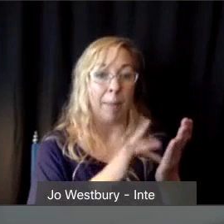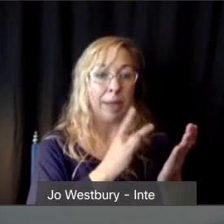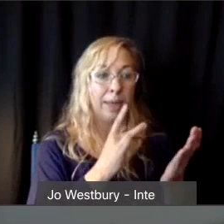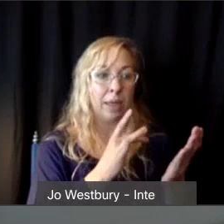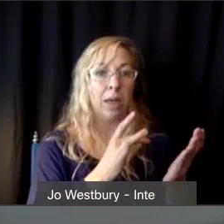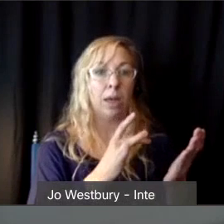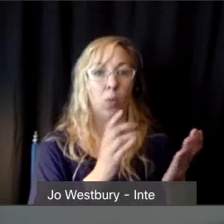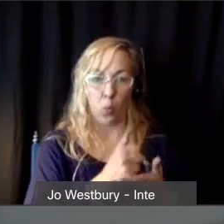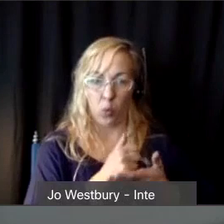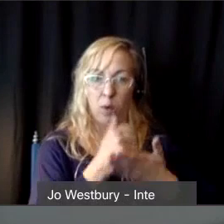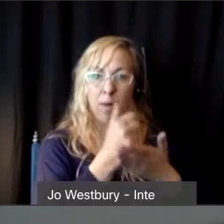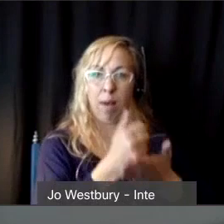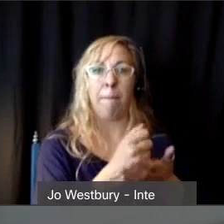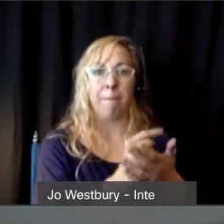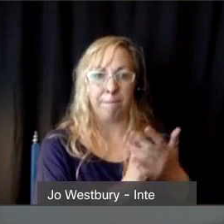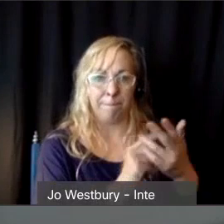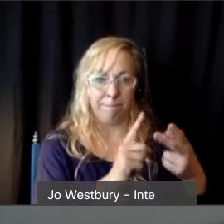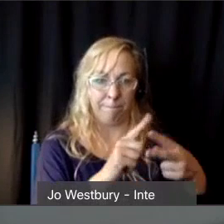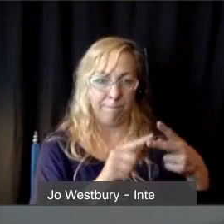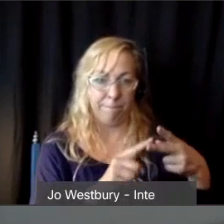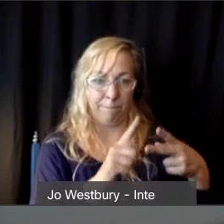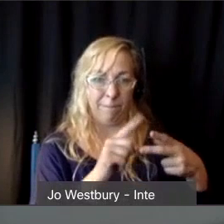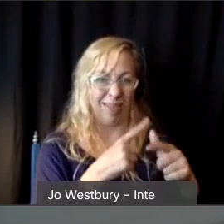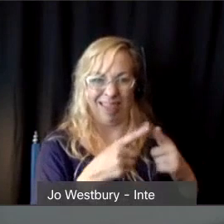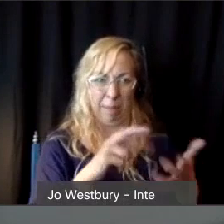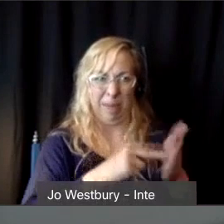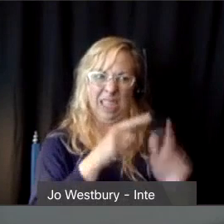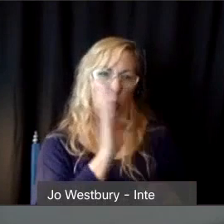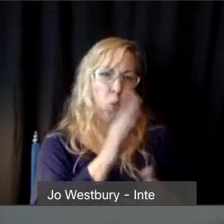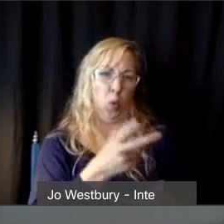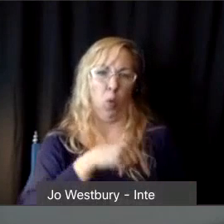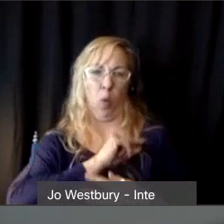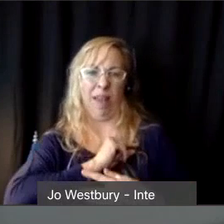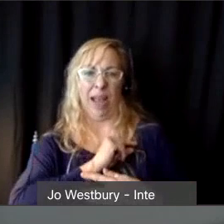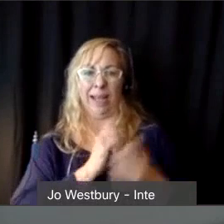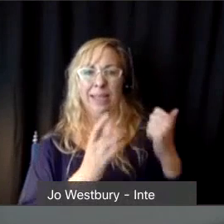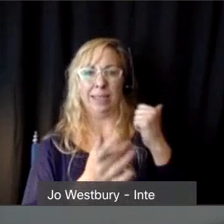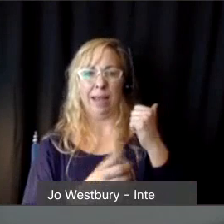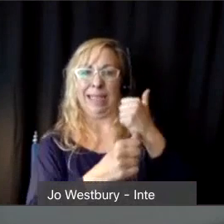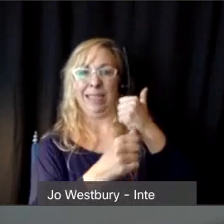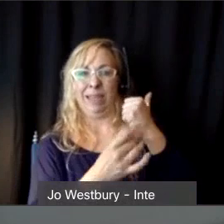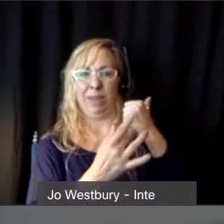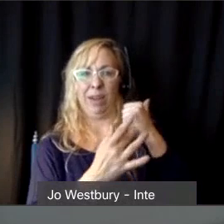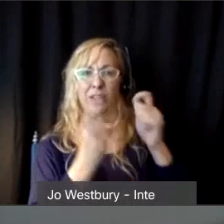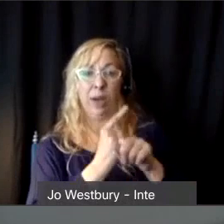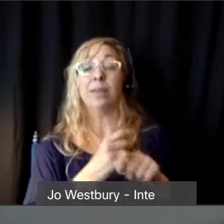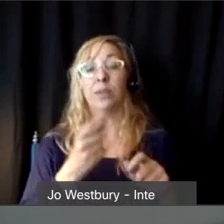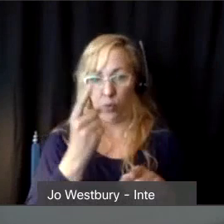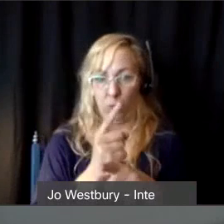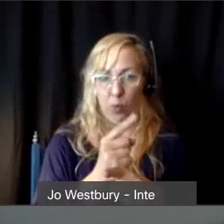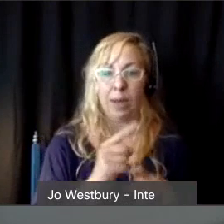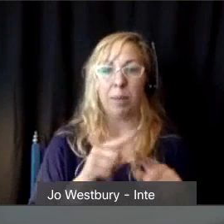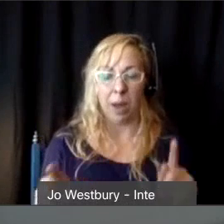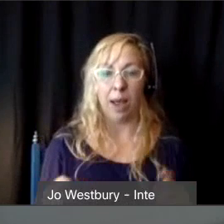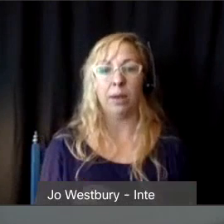facilitate that, then the tablet would be considered, correct? Yes, correct. Which would need to be determined by